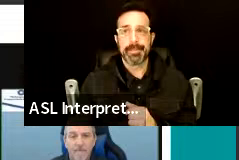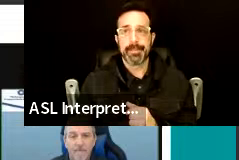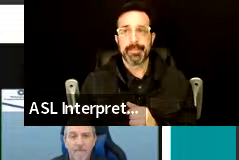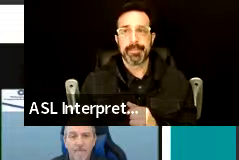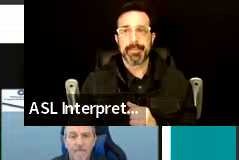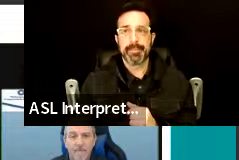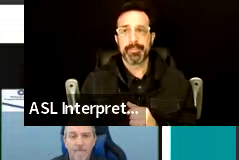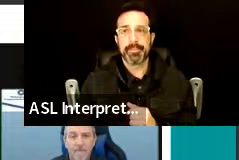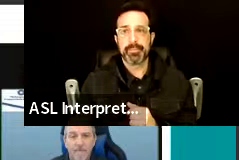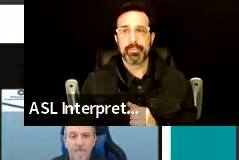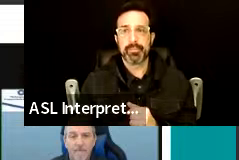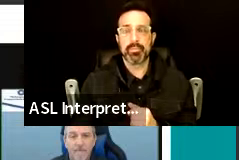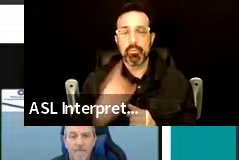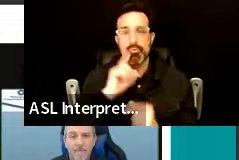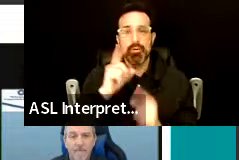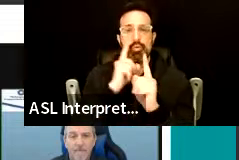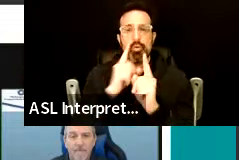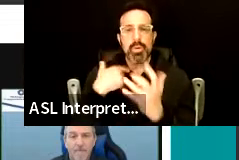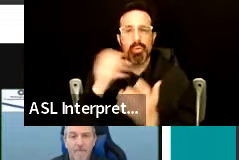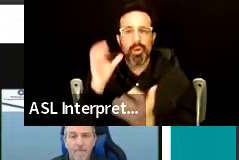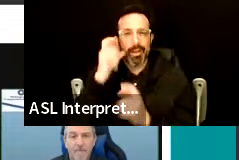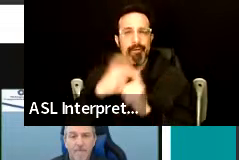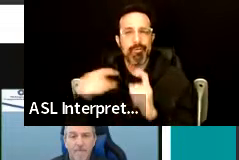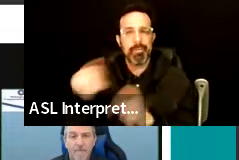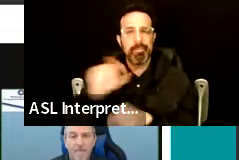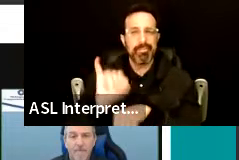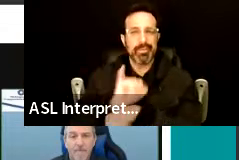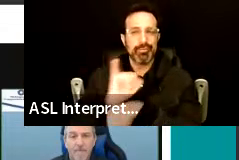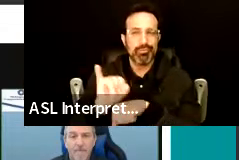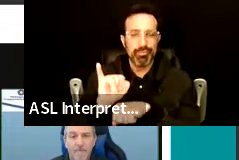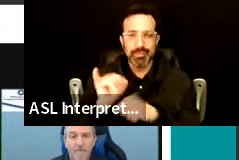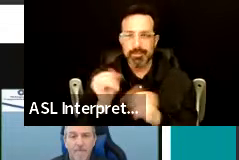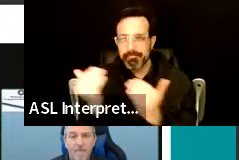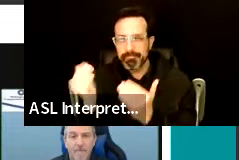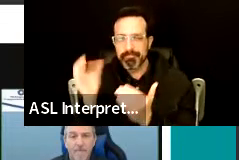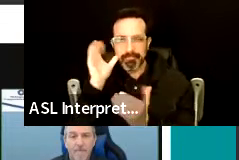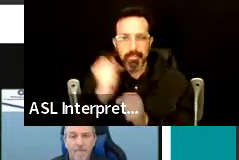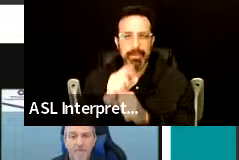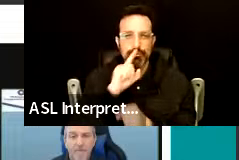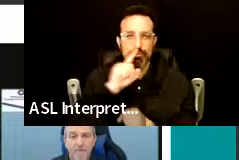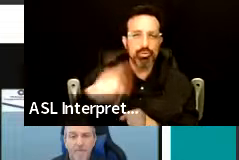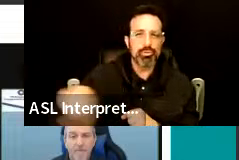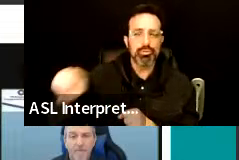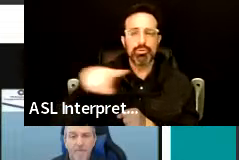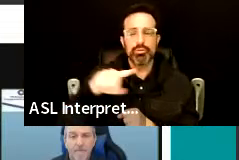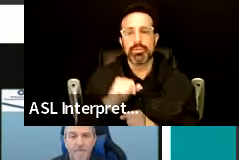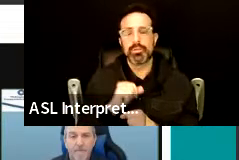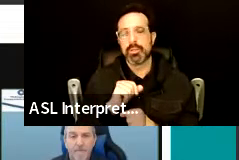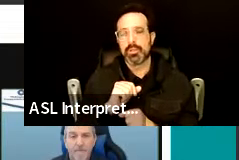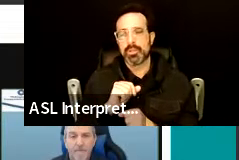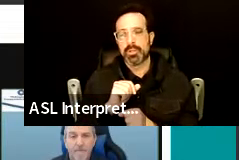hear from the industry so they can make sure that they are